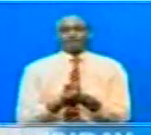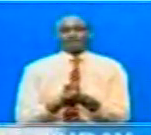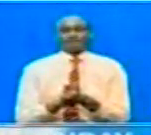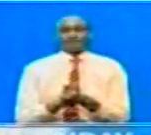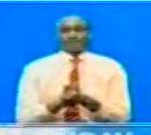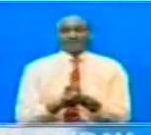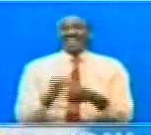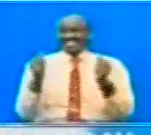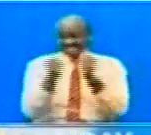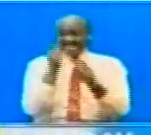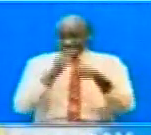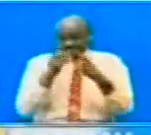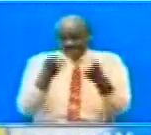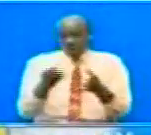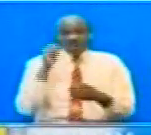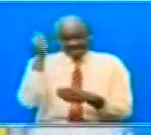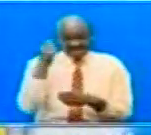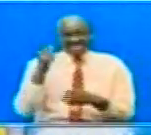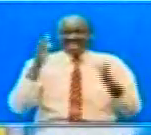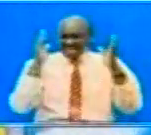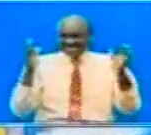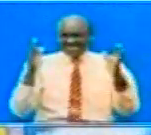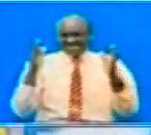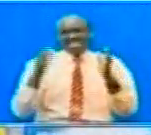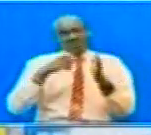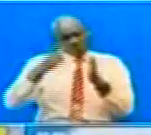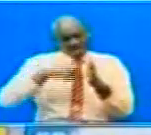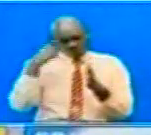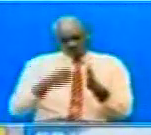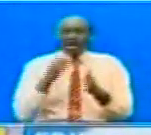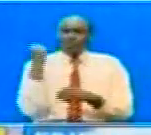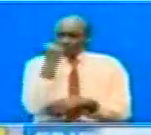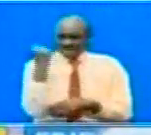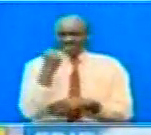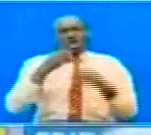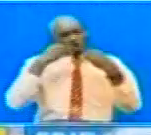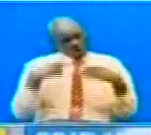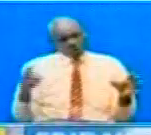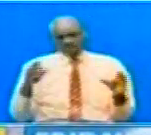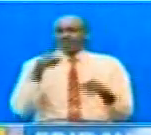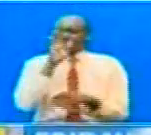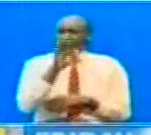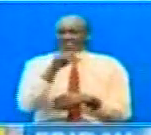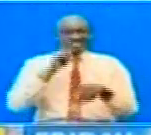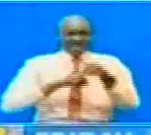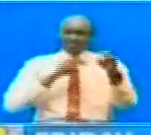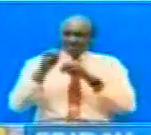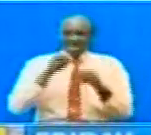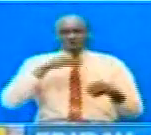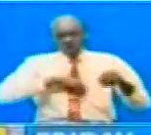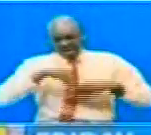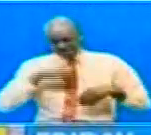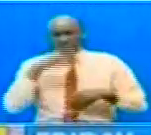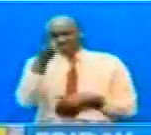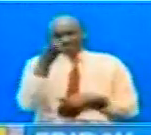Now, in less than 10 years, Kenya's largest sugar manufacturer, Mumias Sugar, lost its worth through mismanagement and corrupt